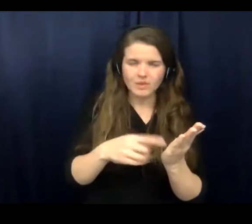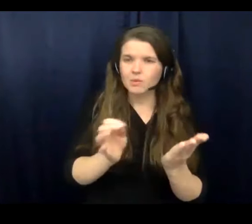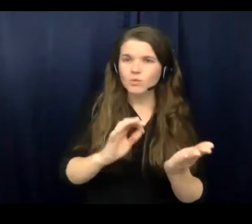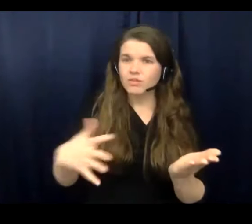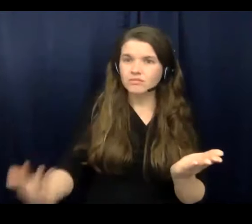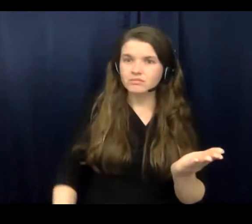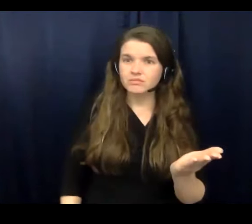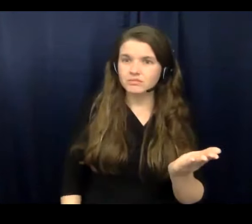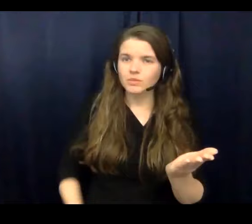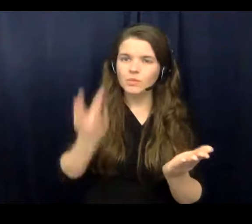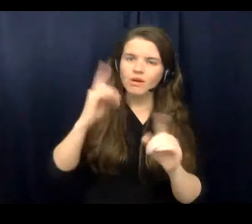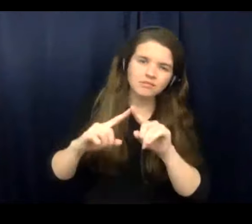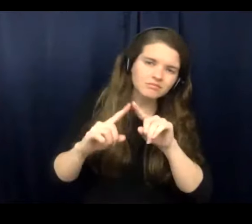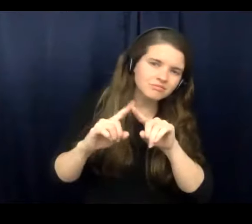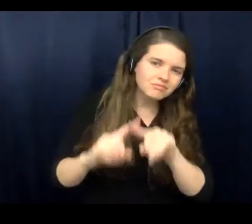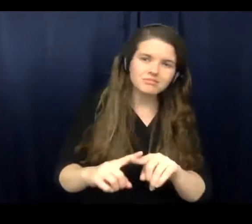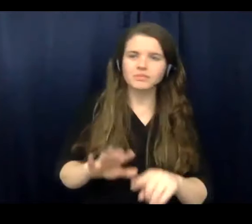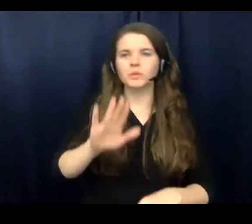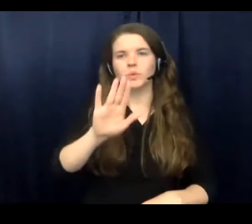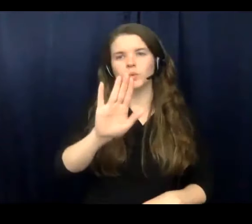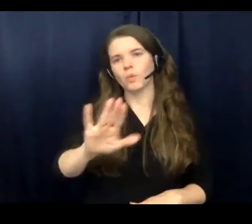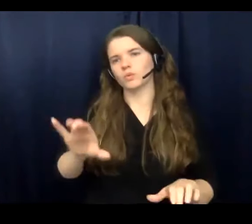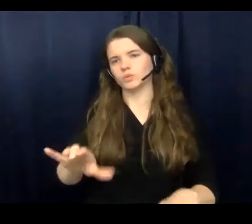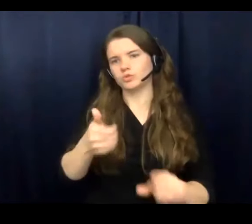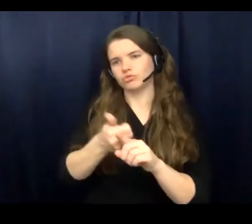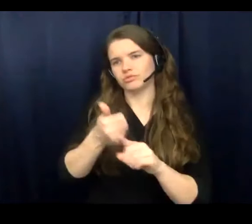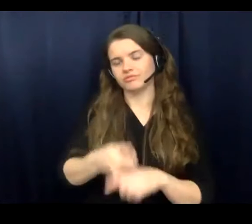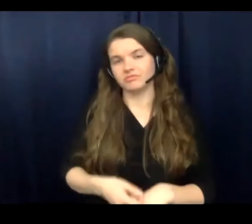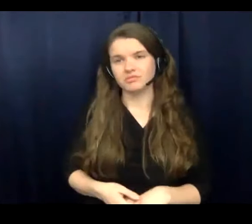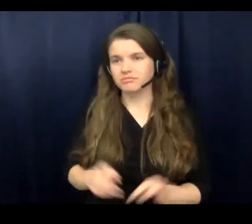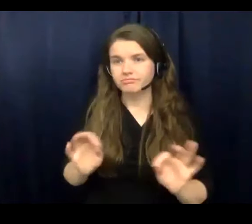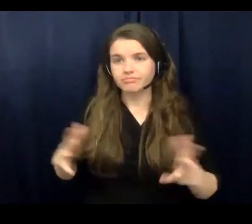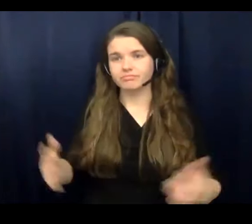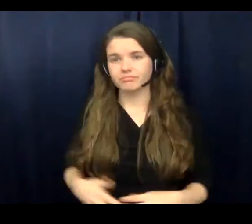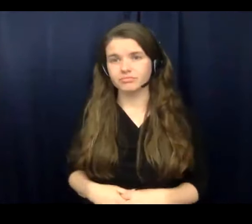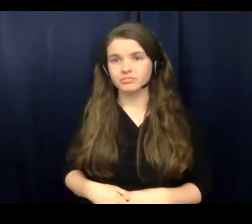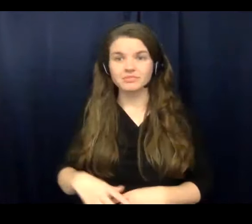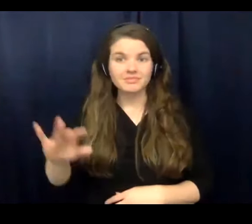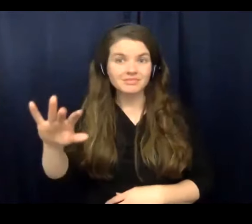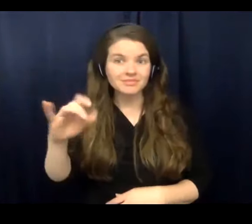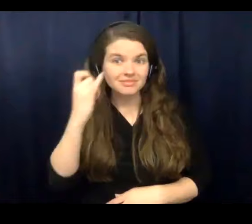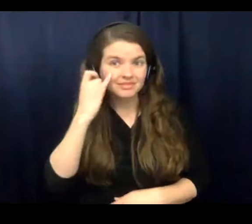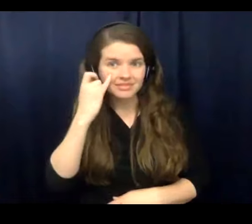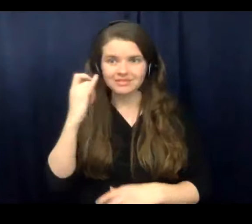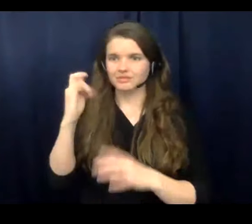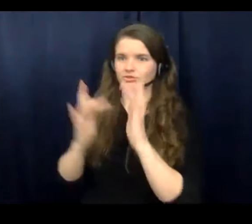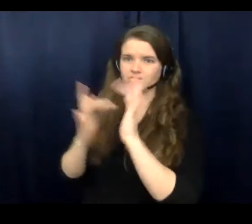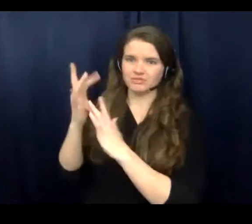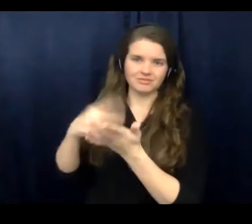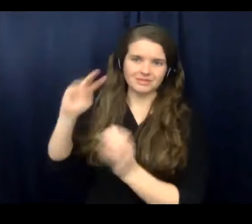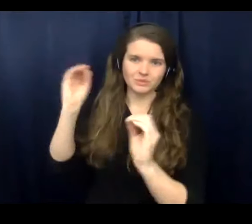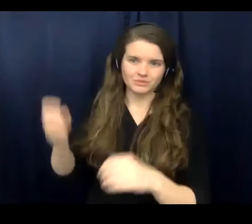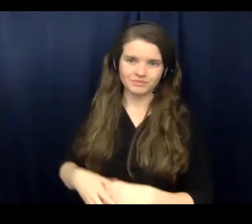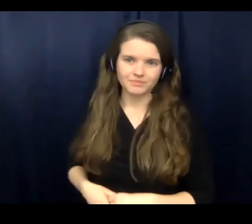they rely totally on your strength. It's in vain if Jesus had not risen from the dead. Think of it. The idea